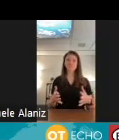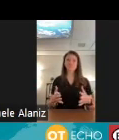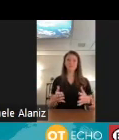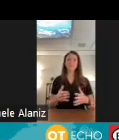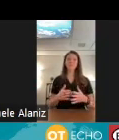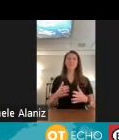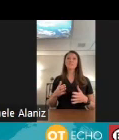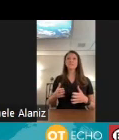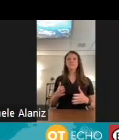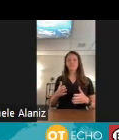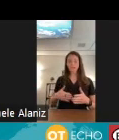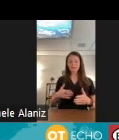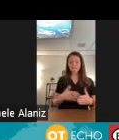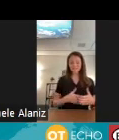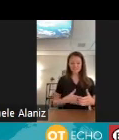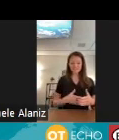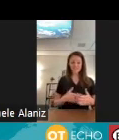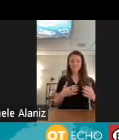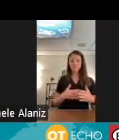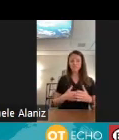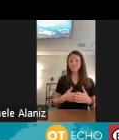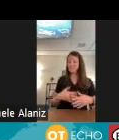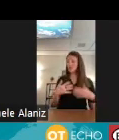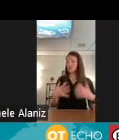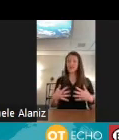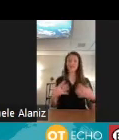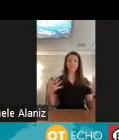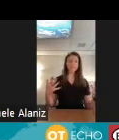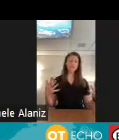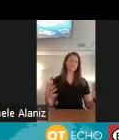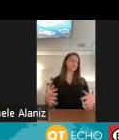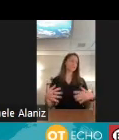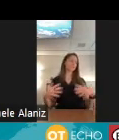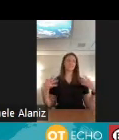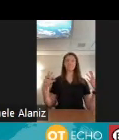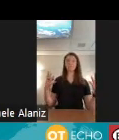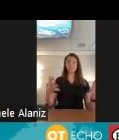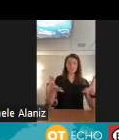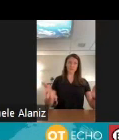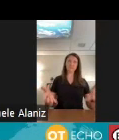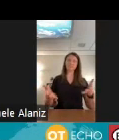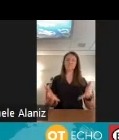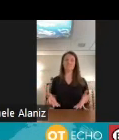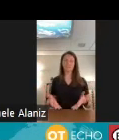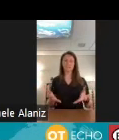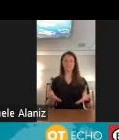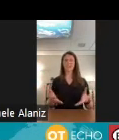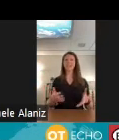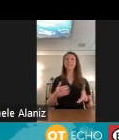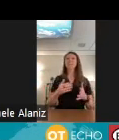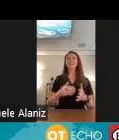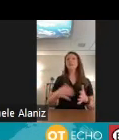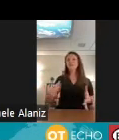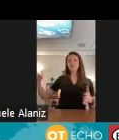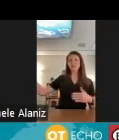caveat to know. If you train inhibition, you might think, okay, I've improved their inhibition, I've improved their focus, their ability to